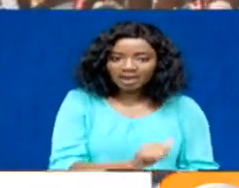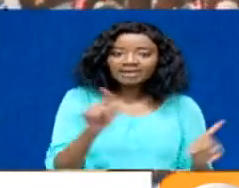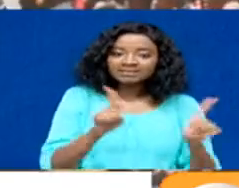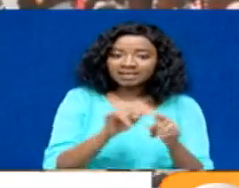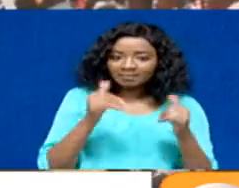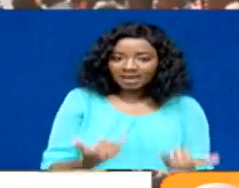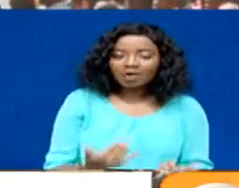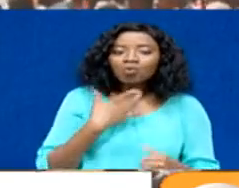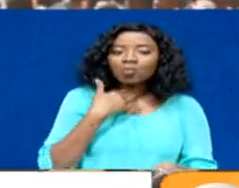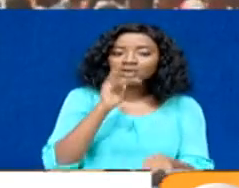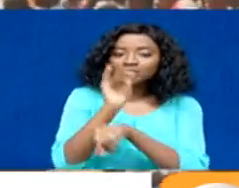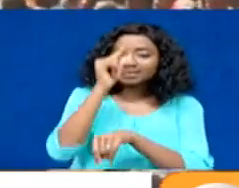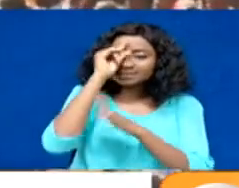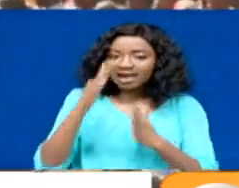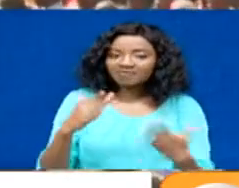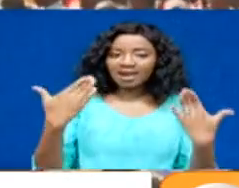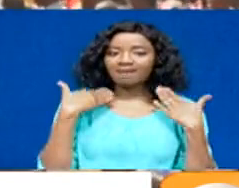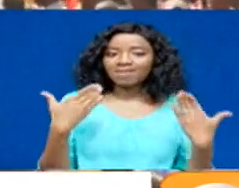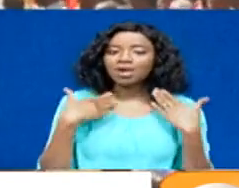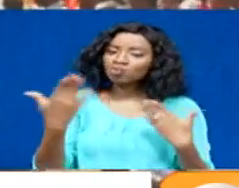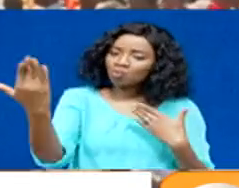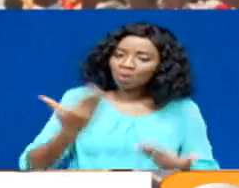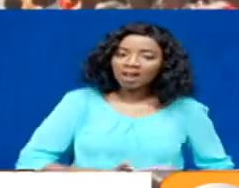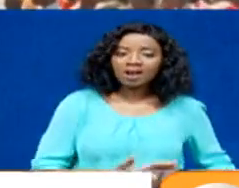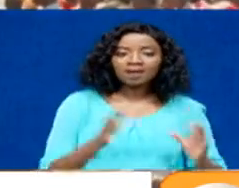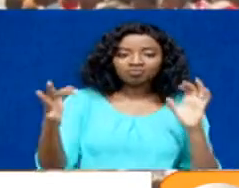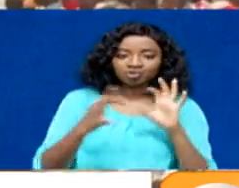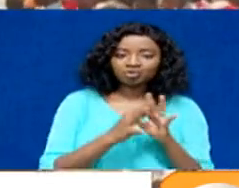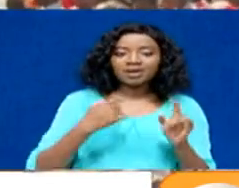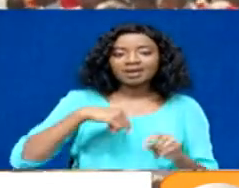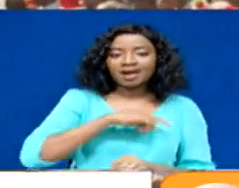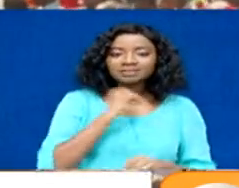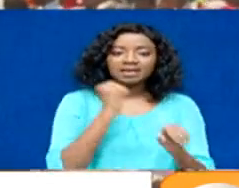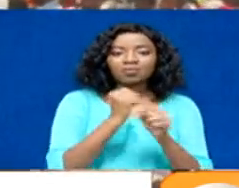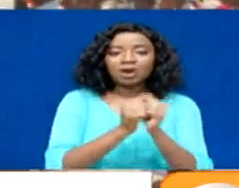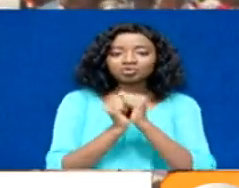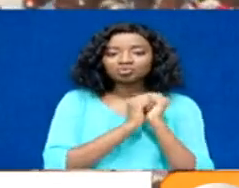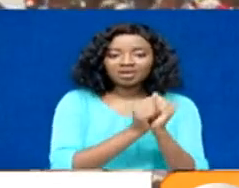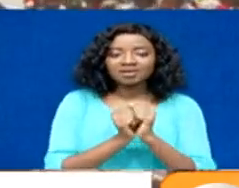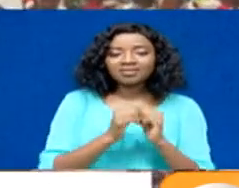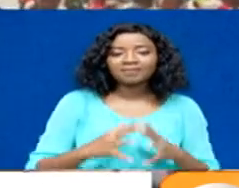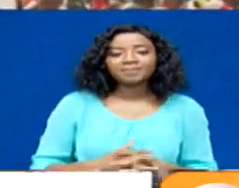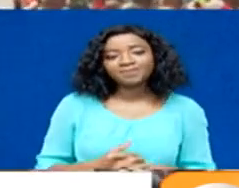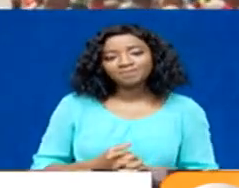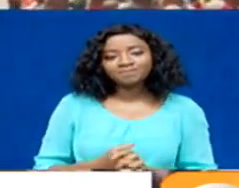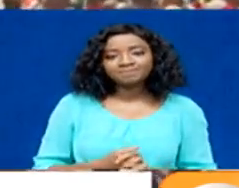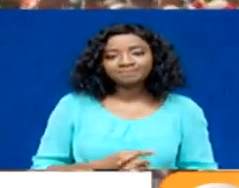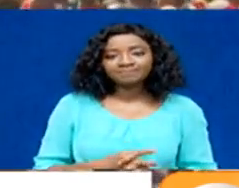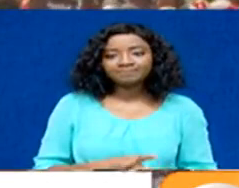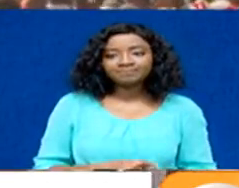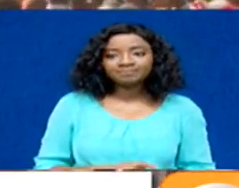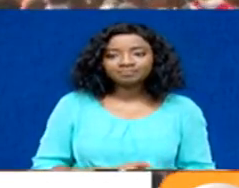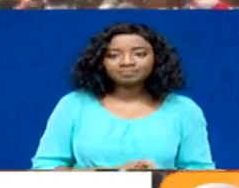Kiraitu Murungi, the governor from Meru, to join their camp as they build alliances ahead of the August 9 polls.